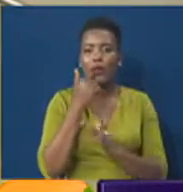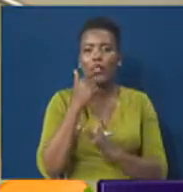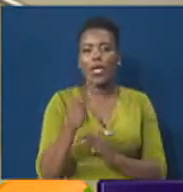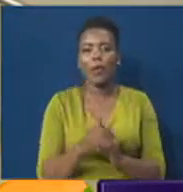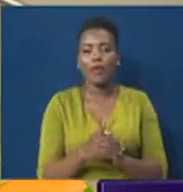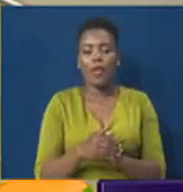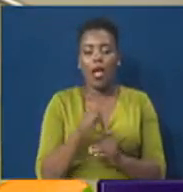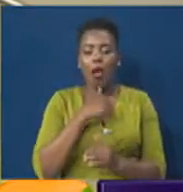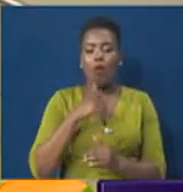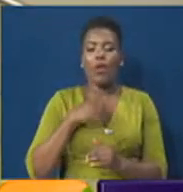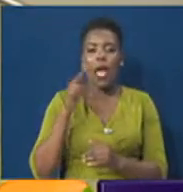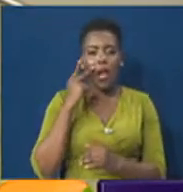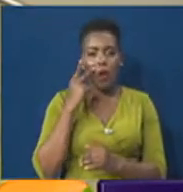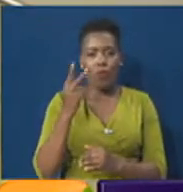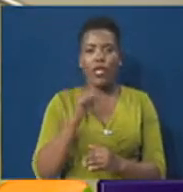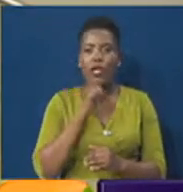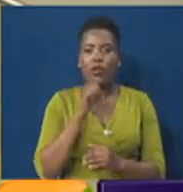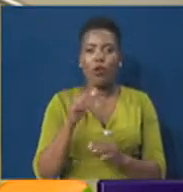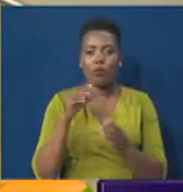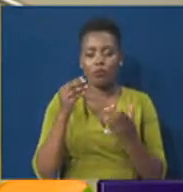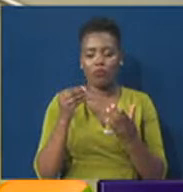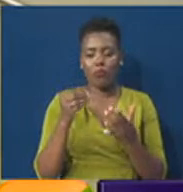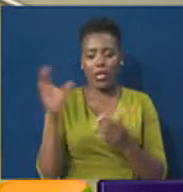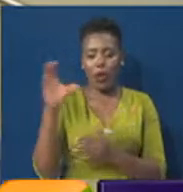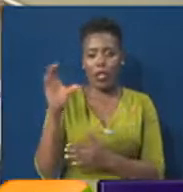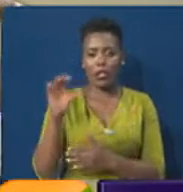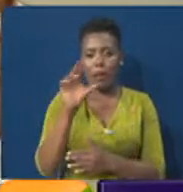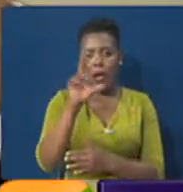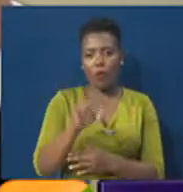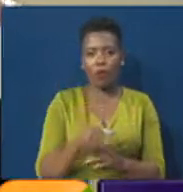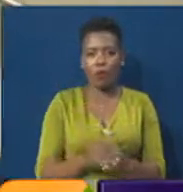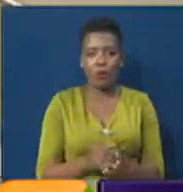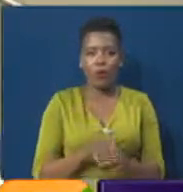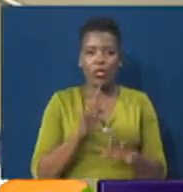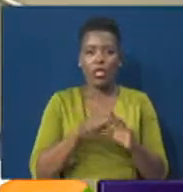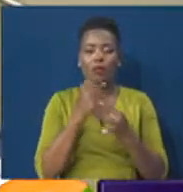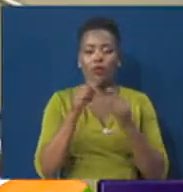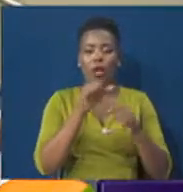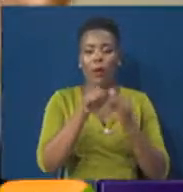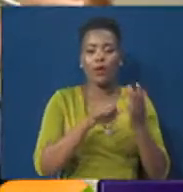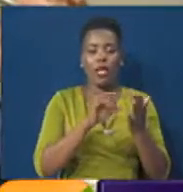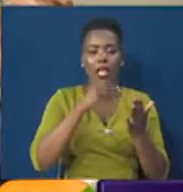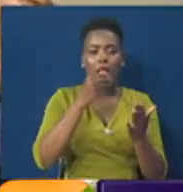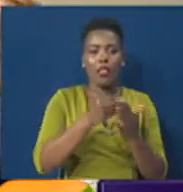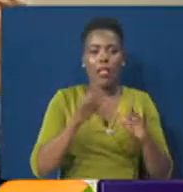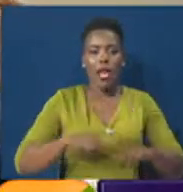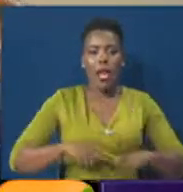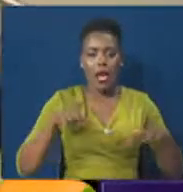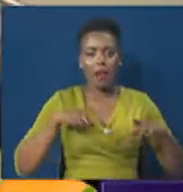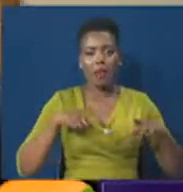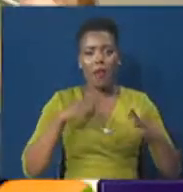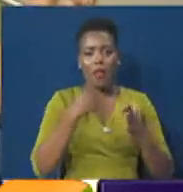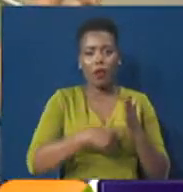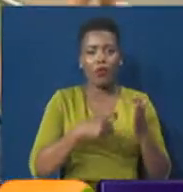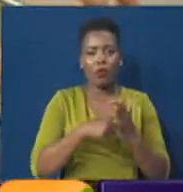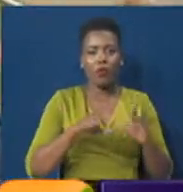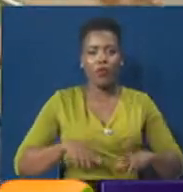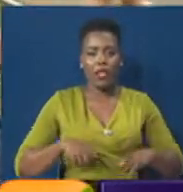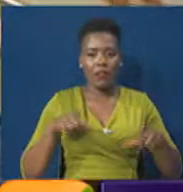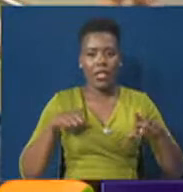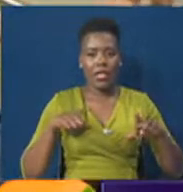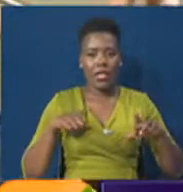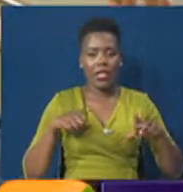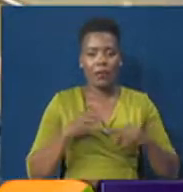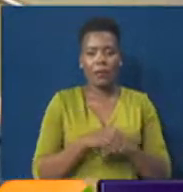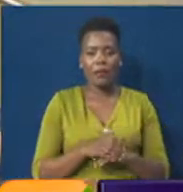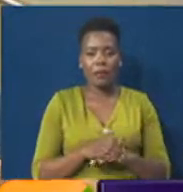are looking not just as a consumer. When you talk about the cost of living, and that is why I'm saying I'm talking holistically, because these